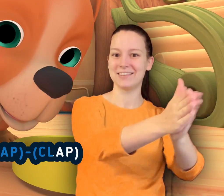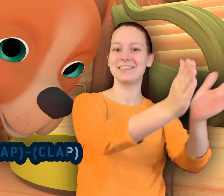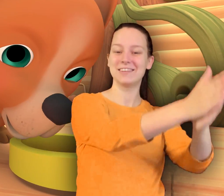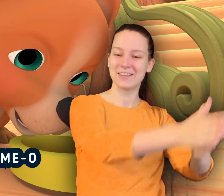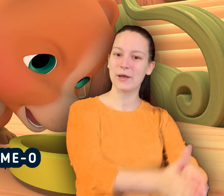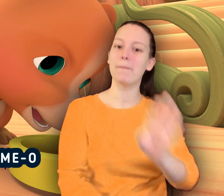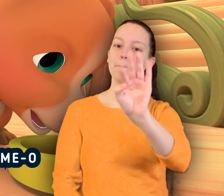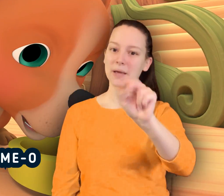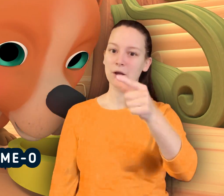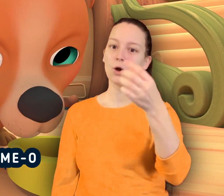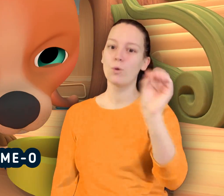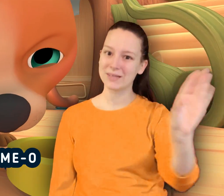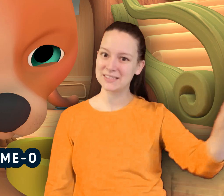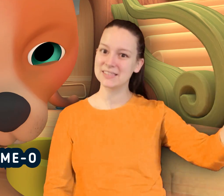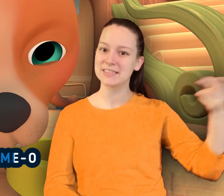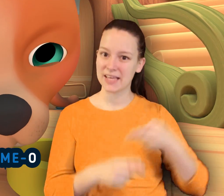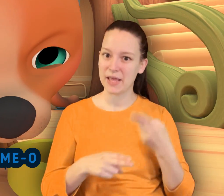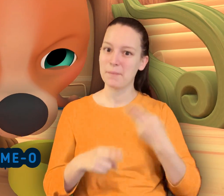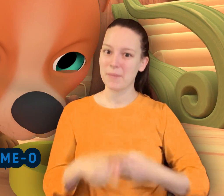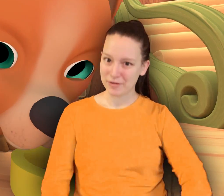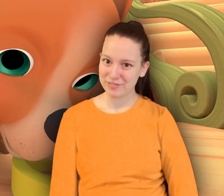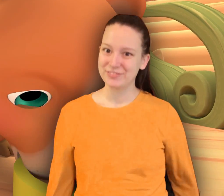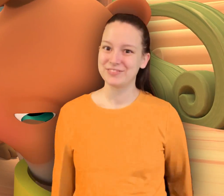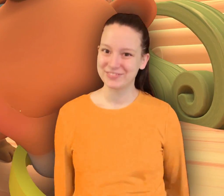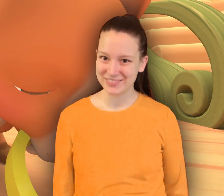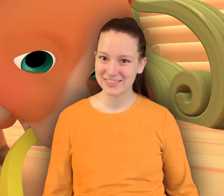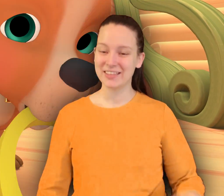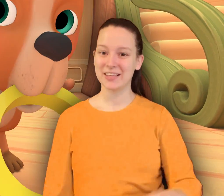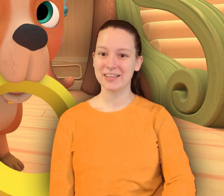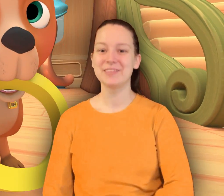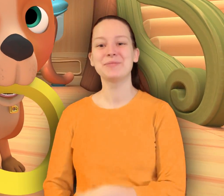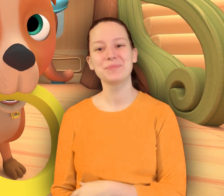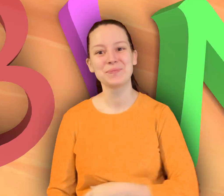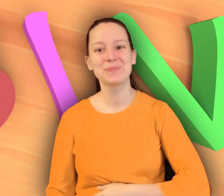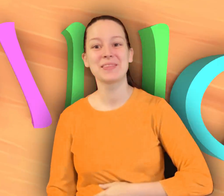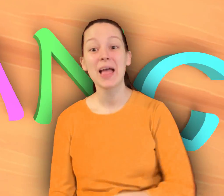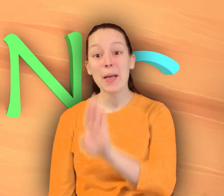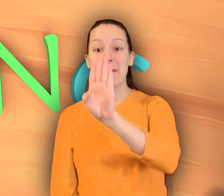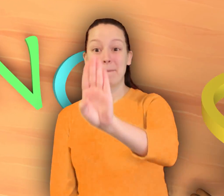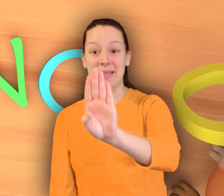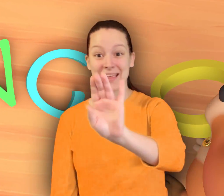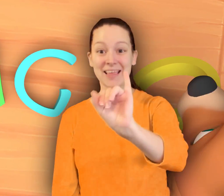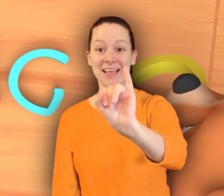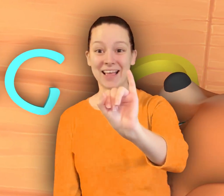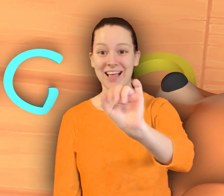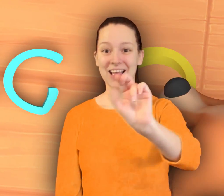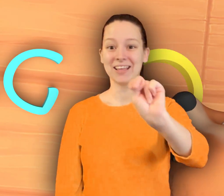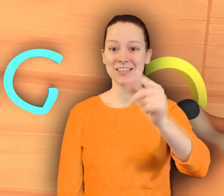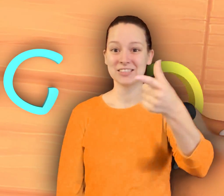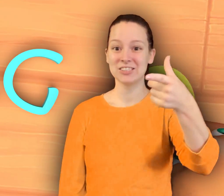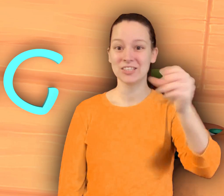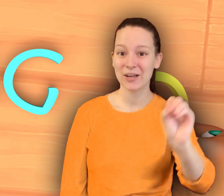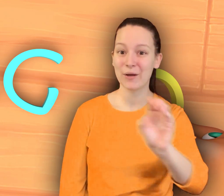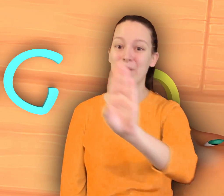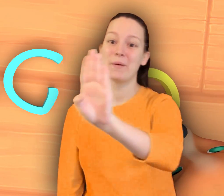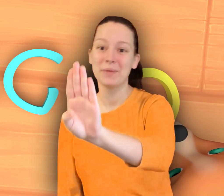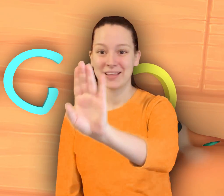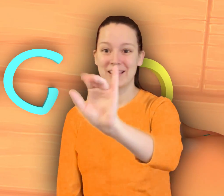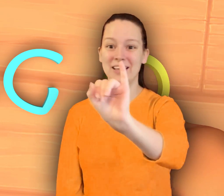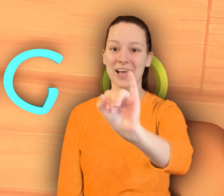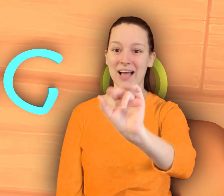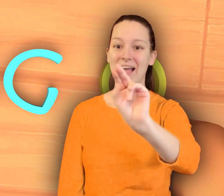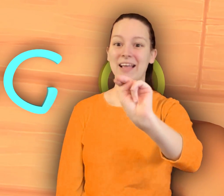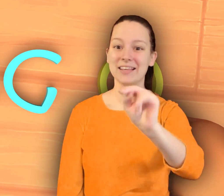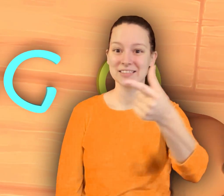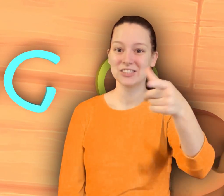name when Bingle was his name b i n g o b i n g o